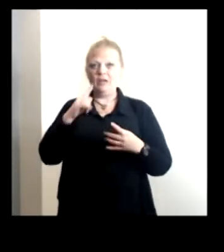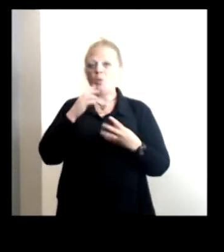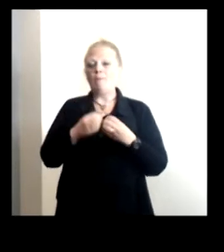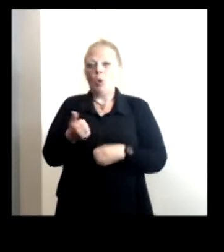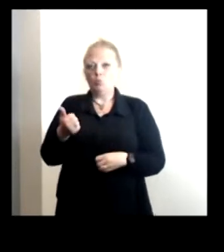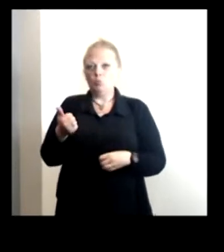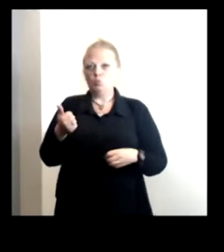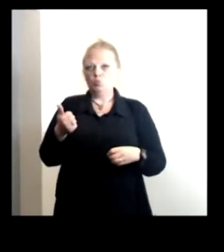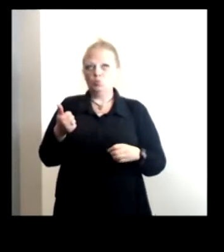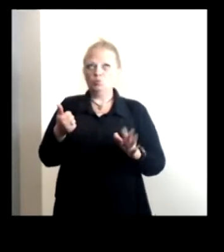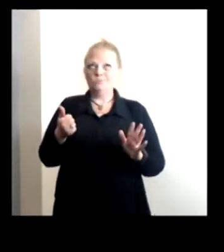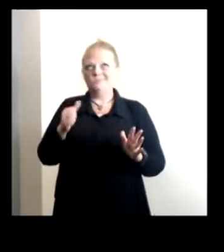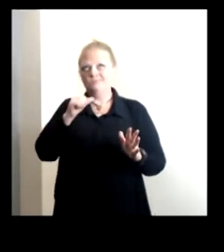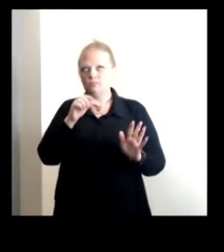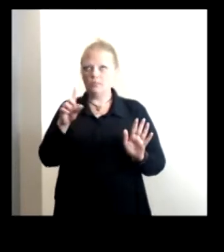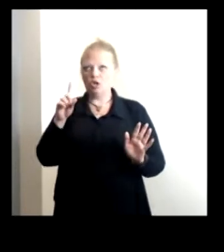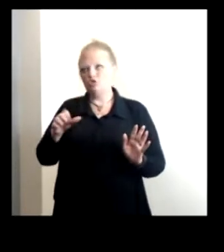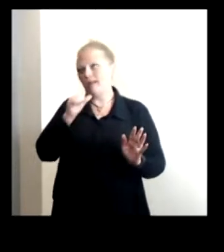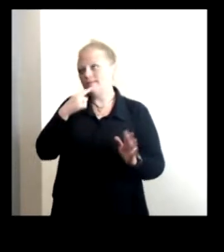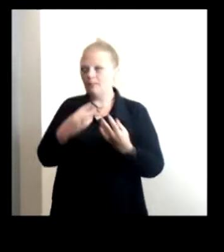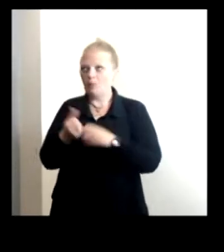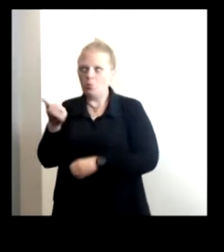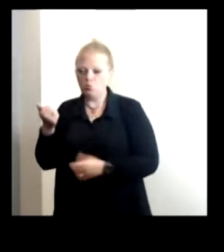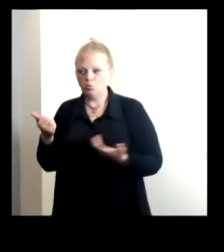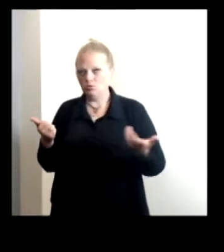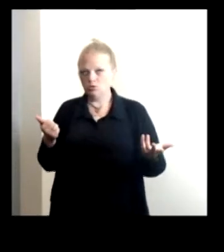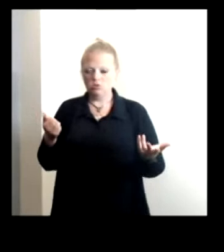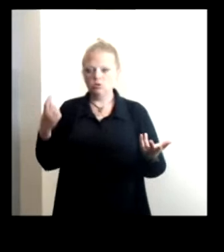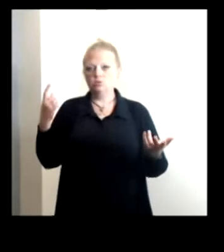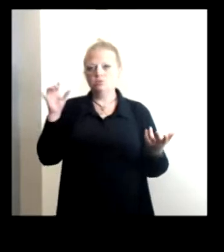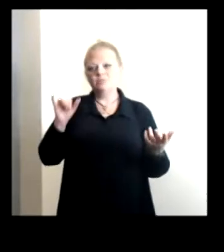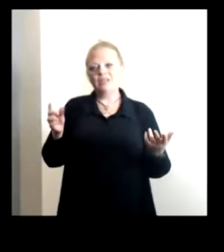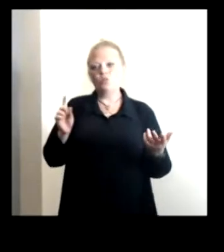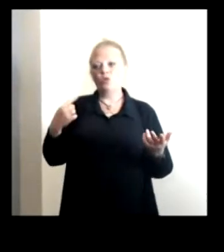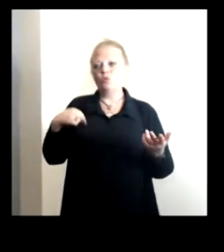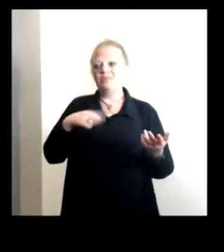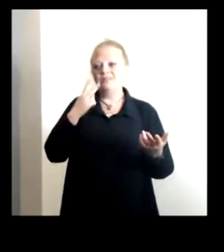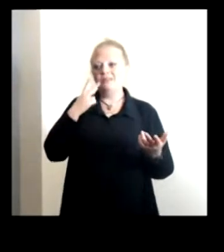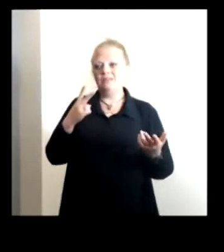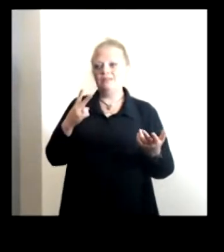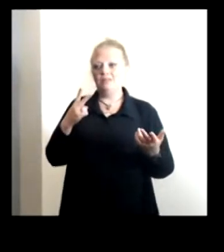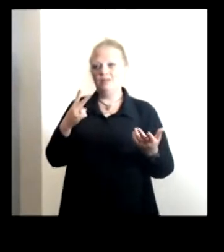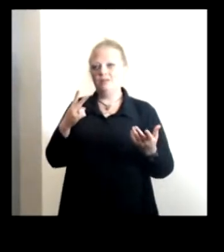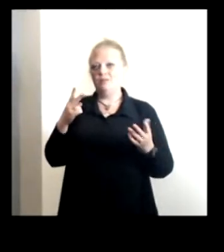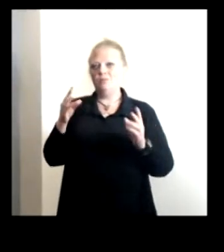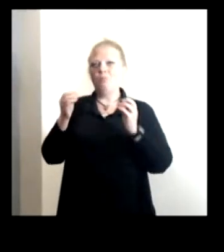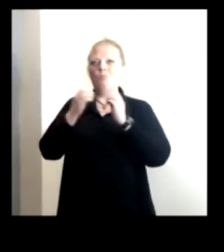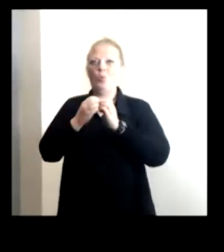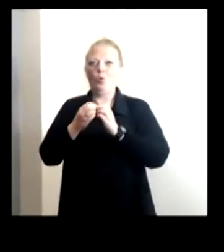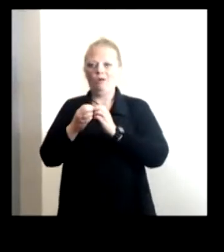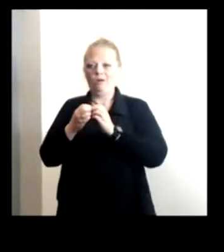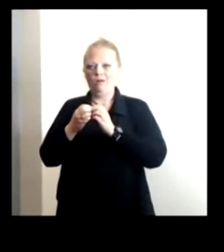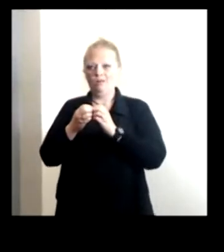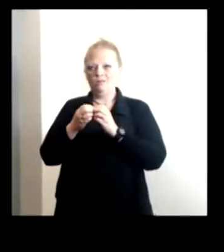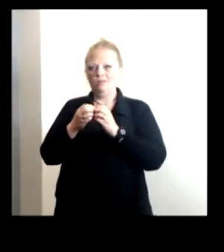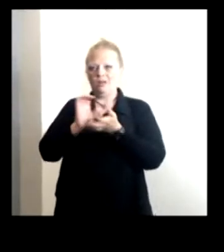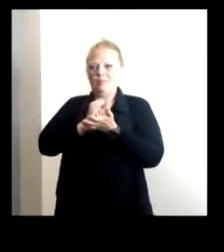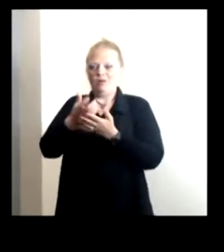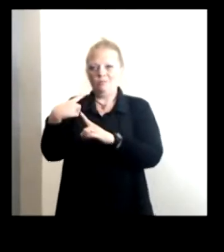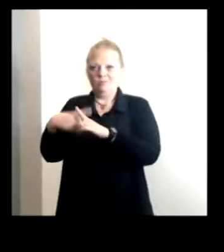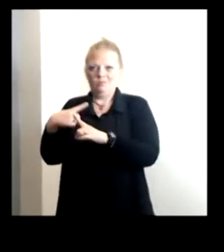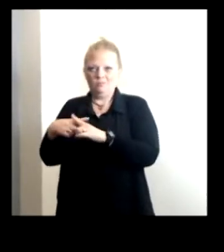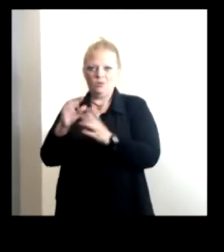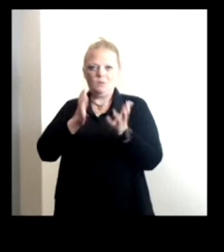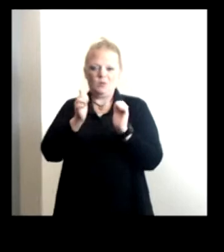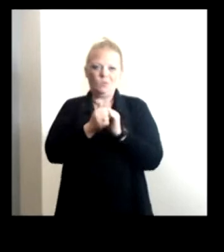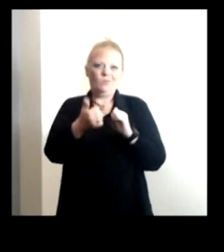of I shouldn't say vast majority, that's where we are seeing a greater proportion of new cases based on age group as compared